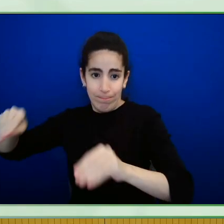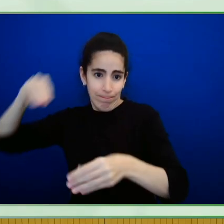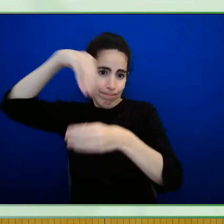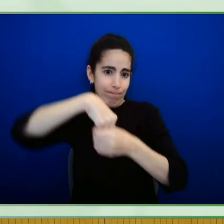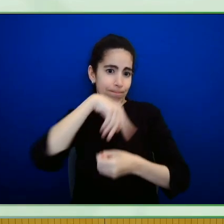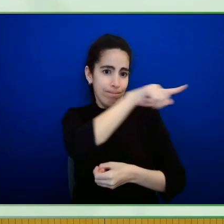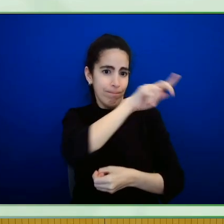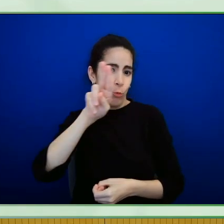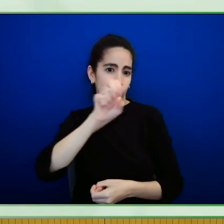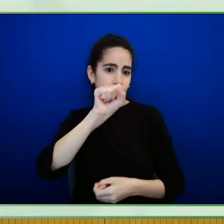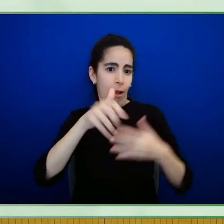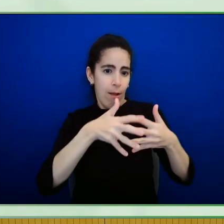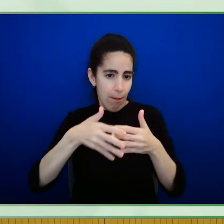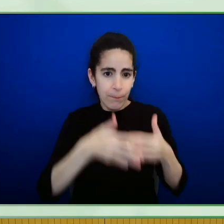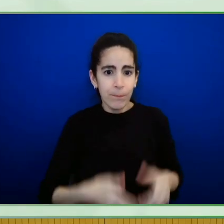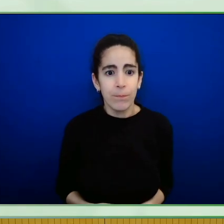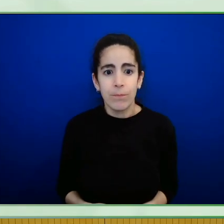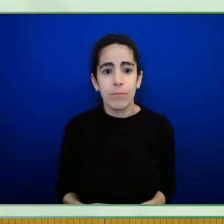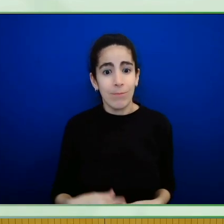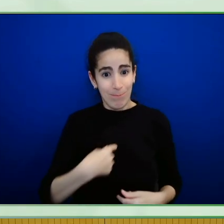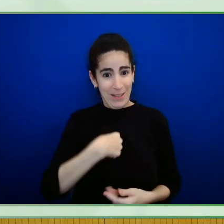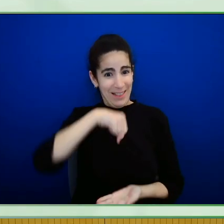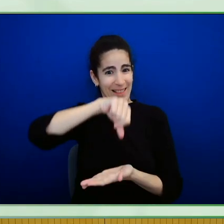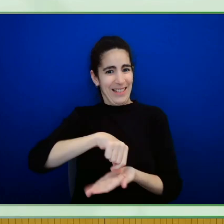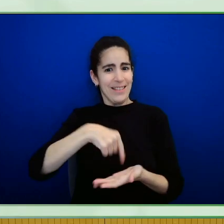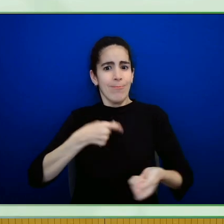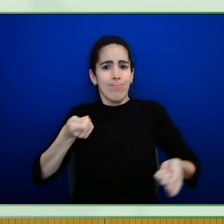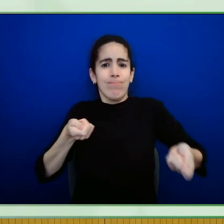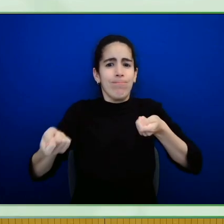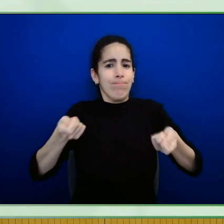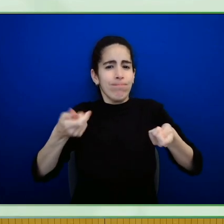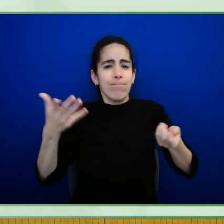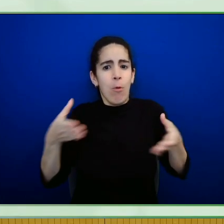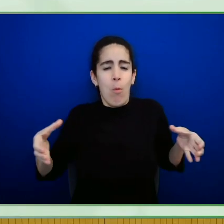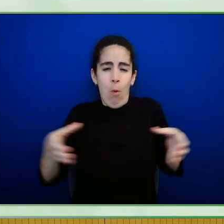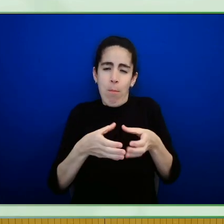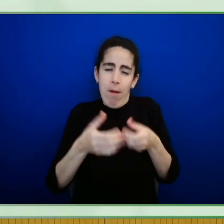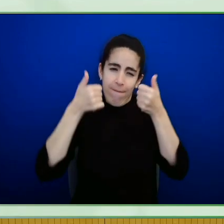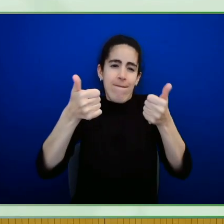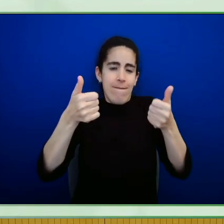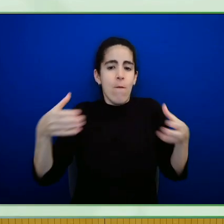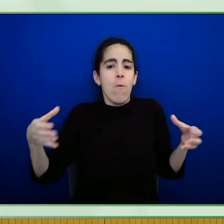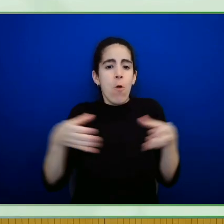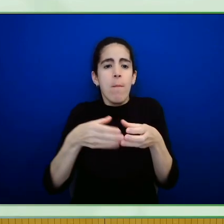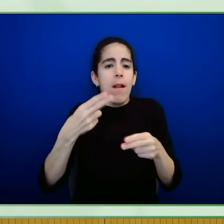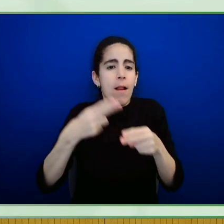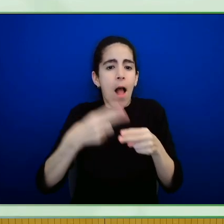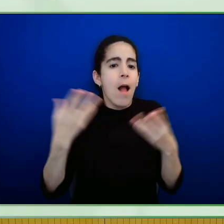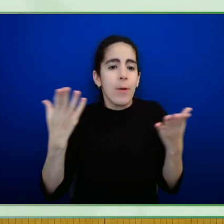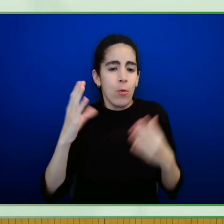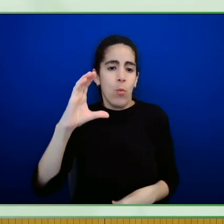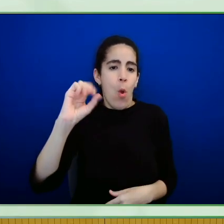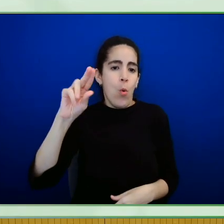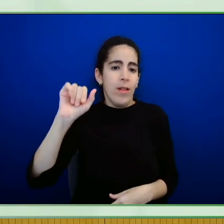the chair of a really wonderful group called the Council for Community Accessibility. So we advocate for the accessibility